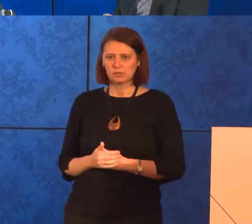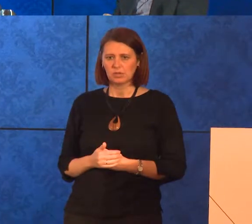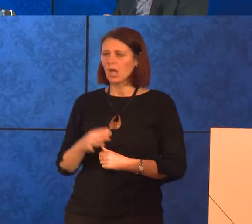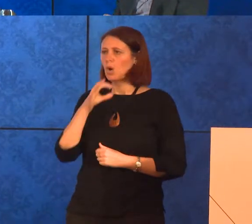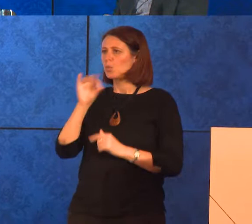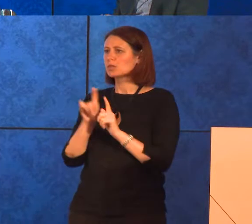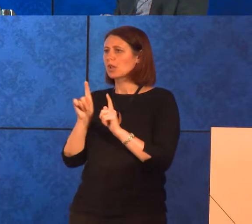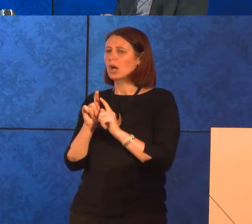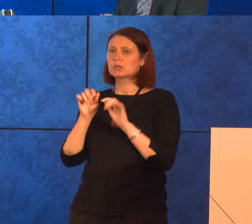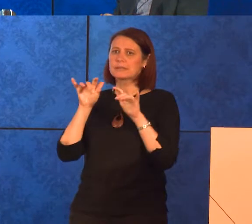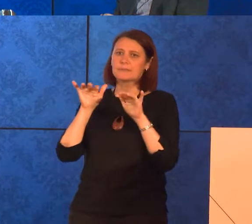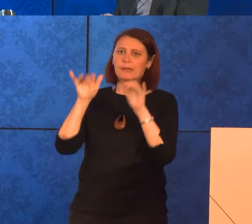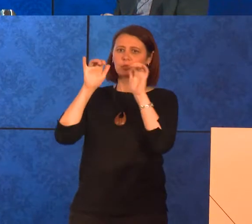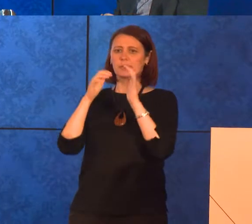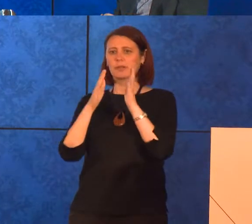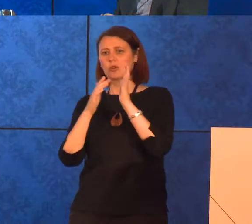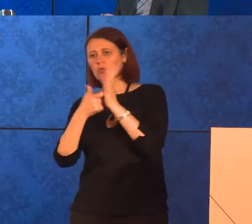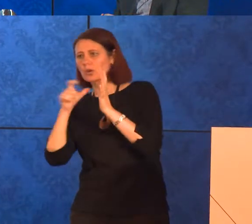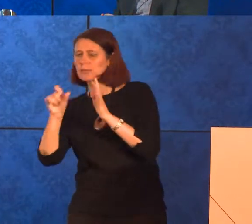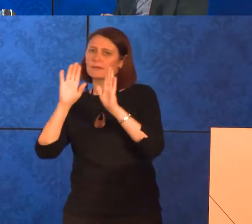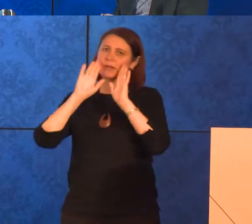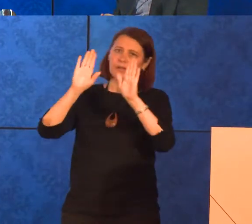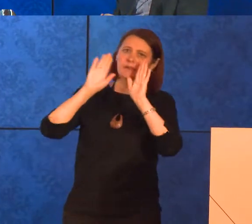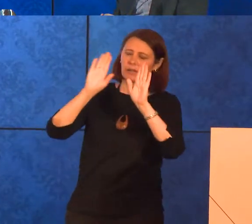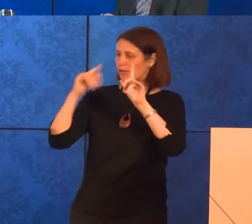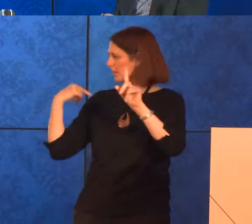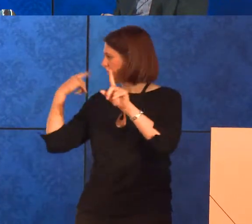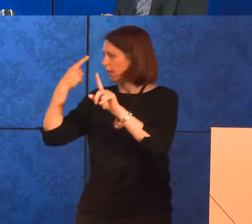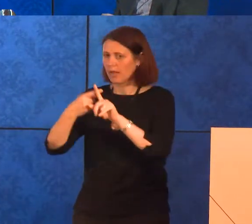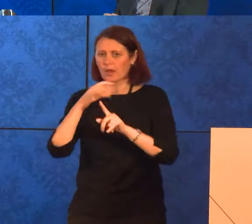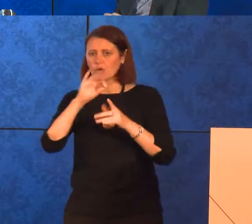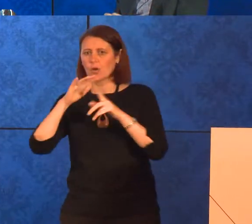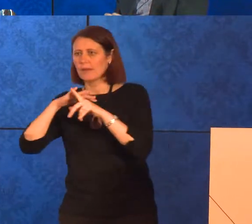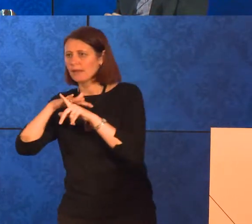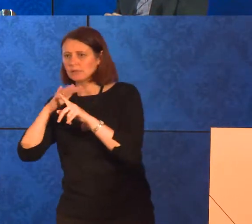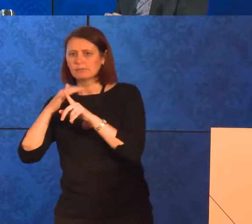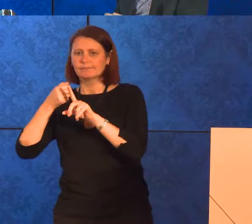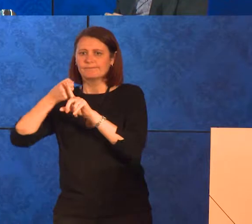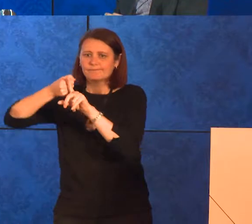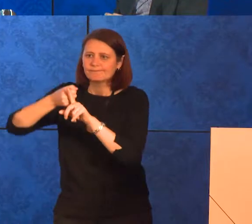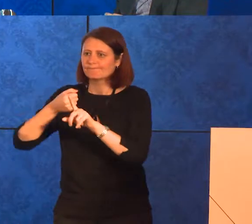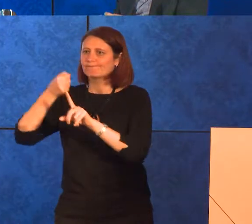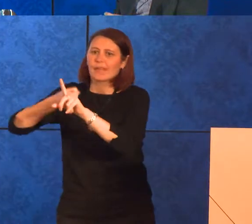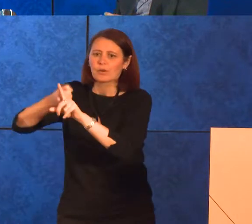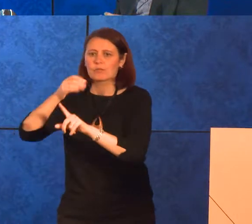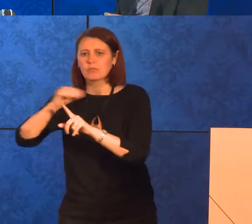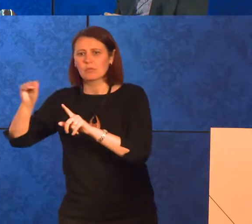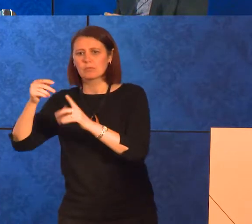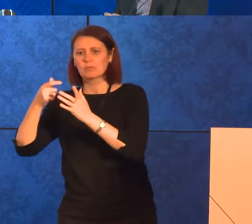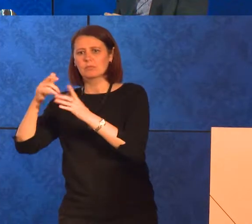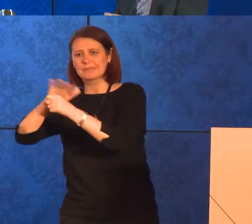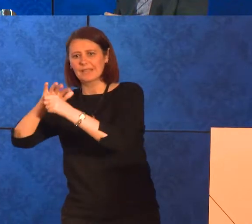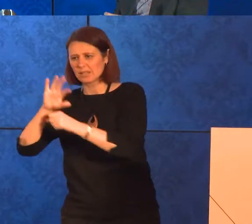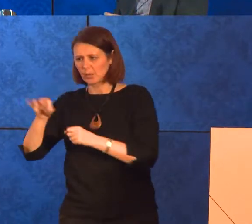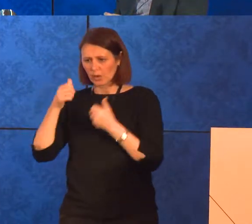a magic Royal Commission that was so fantastic all the way through with no effort from the sector. Yeah, we had a great outcome from that Royal Commission,